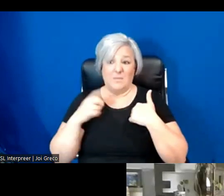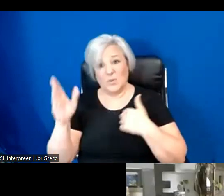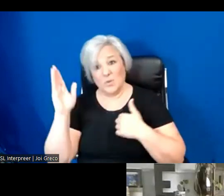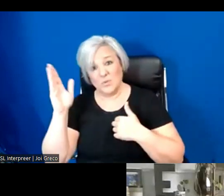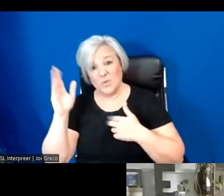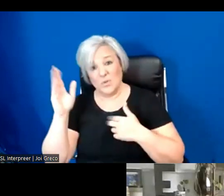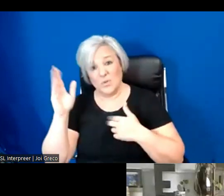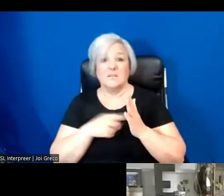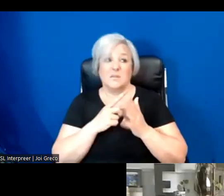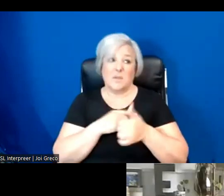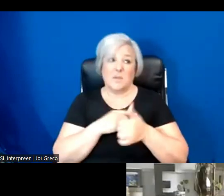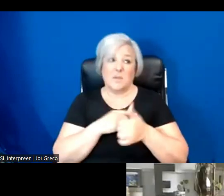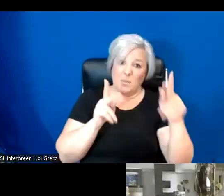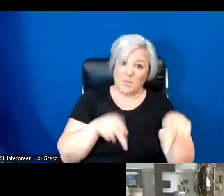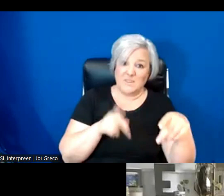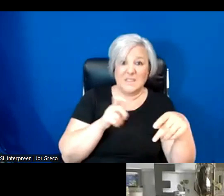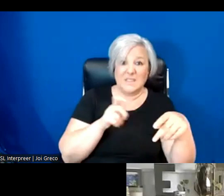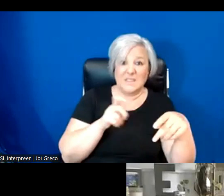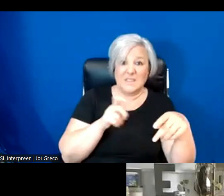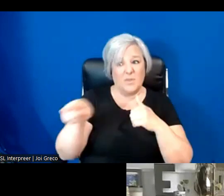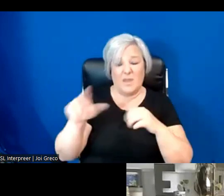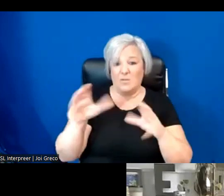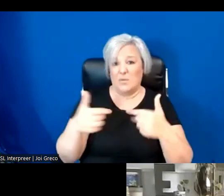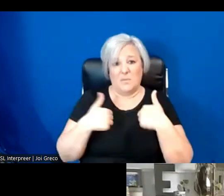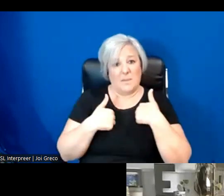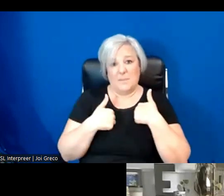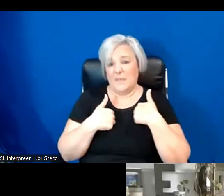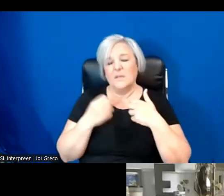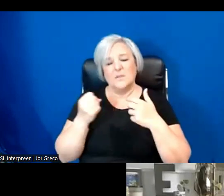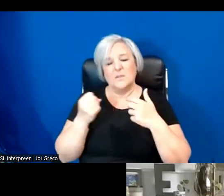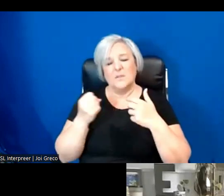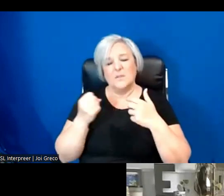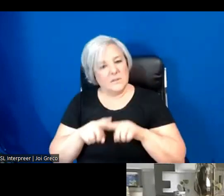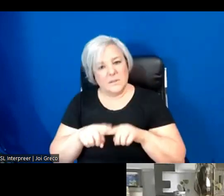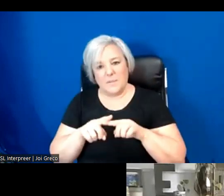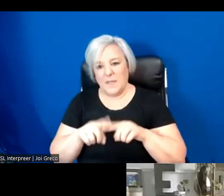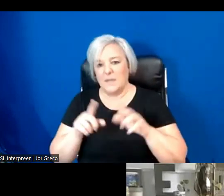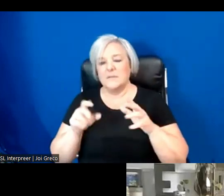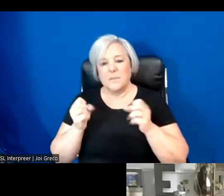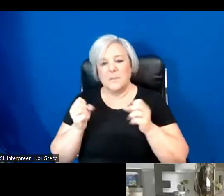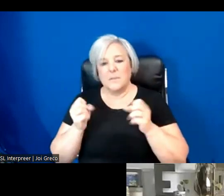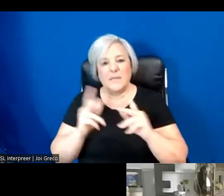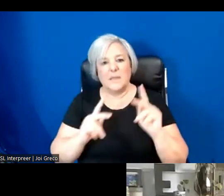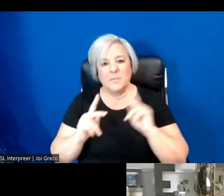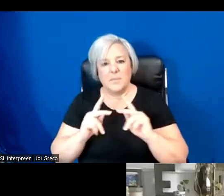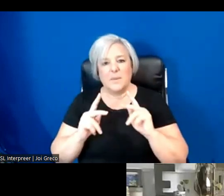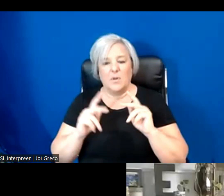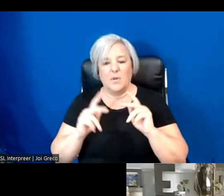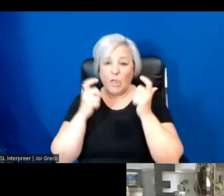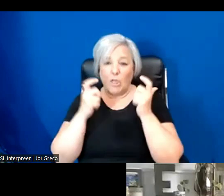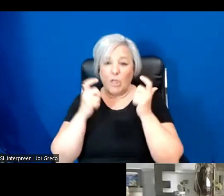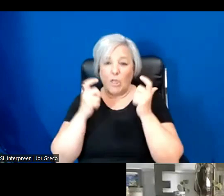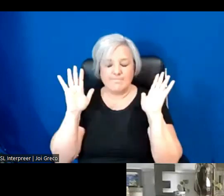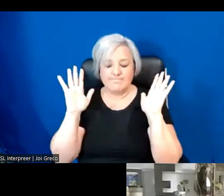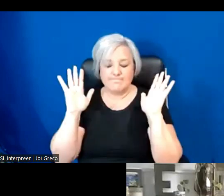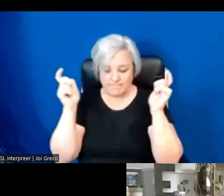and sometimes it's somebody else that needs to that group. And so you really need to have people pulling their egos out of it